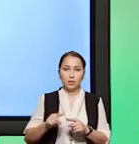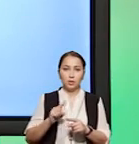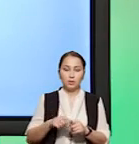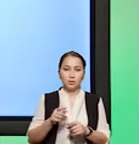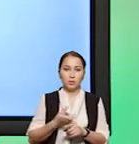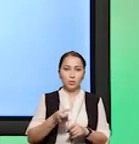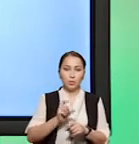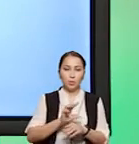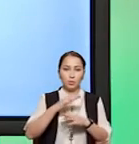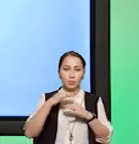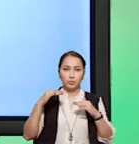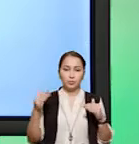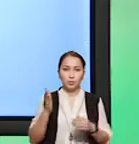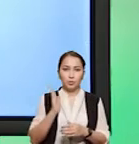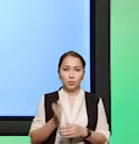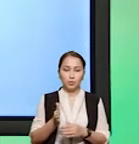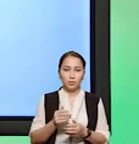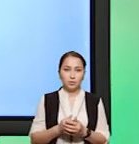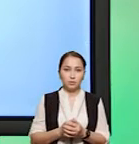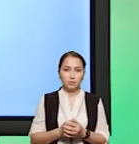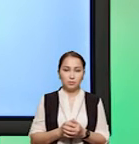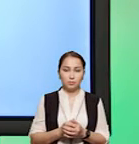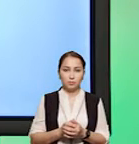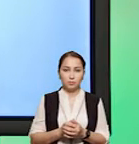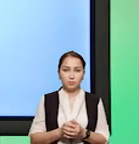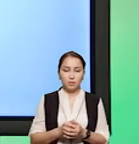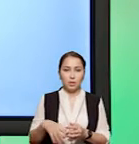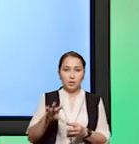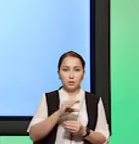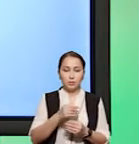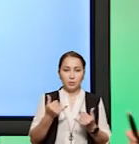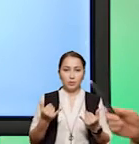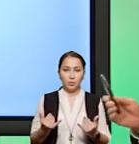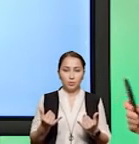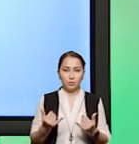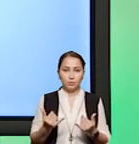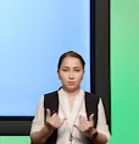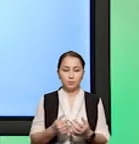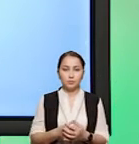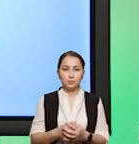qiymatga ega bo'lishini isbotlab berdi. Siz bilan bugun